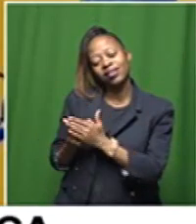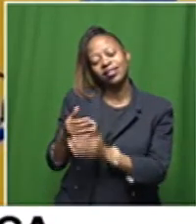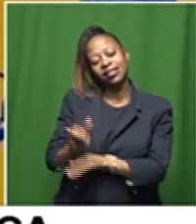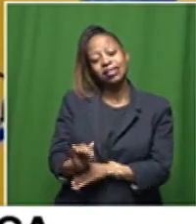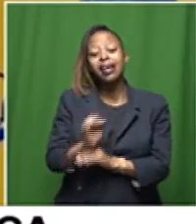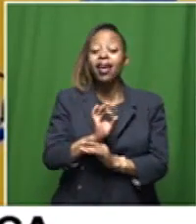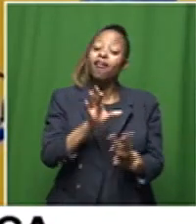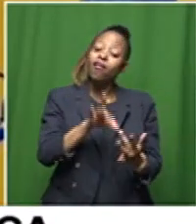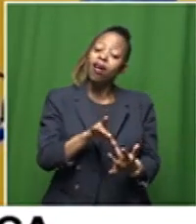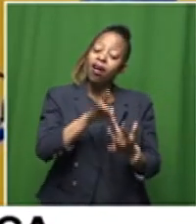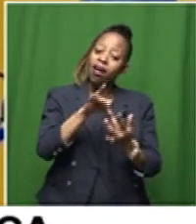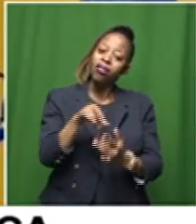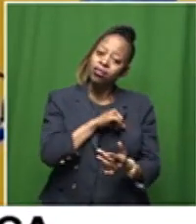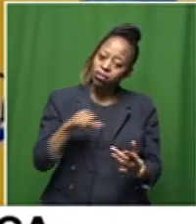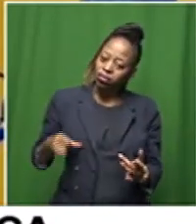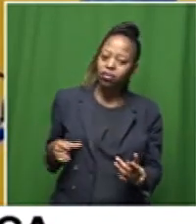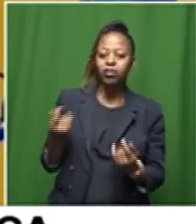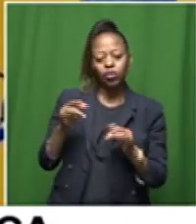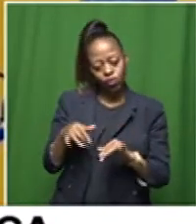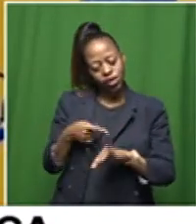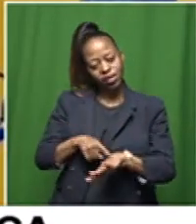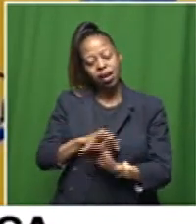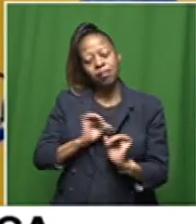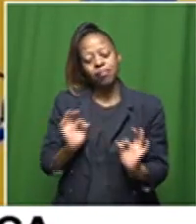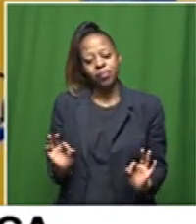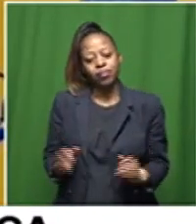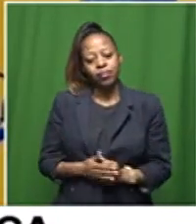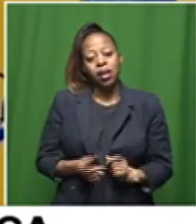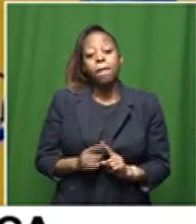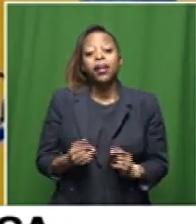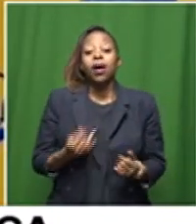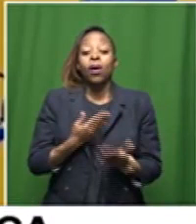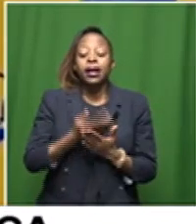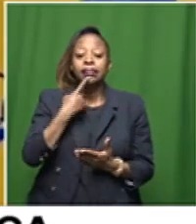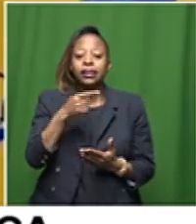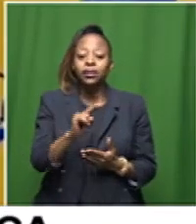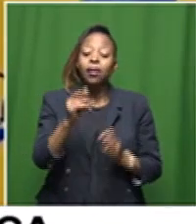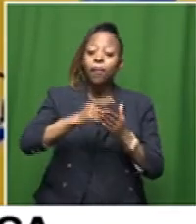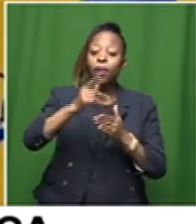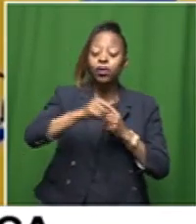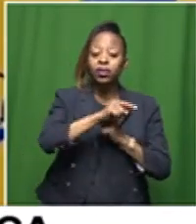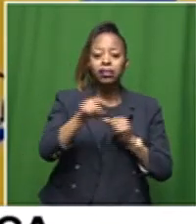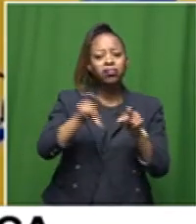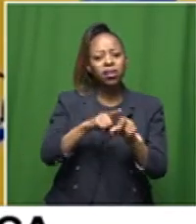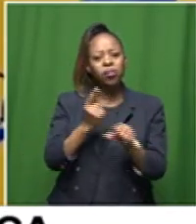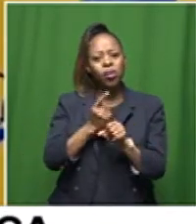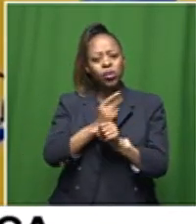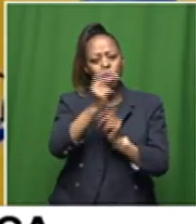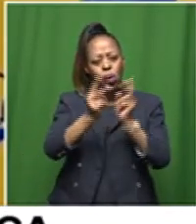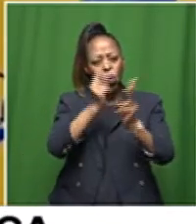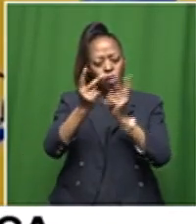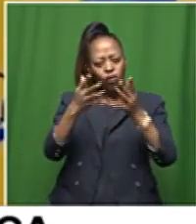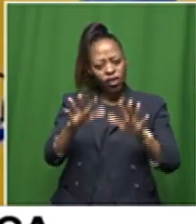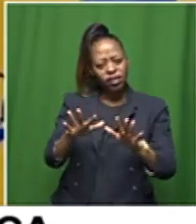an elective, you must wait until your time. But what I can say is that the project, like you have seen